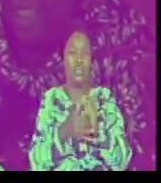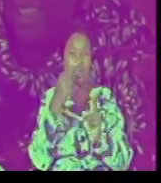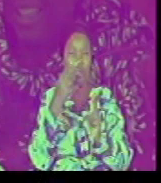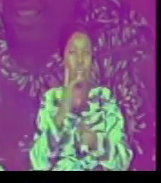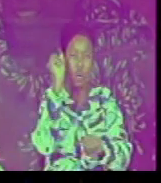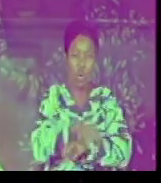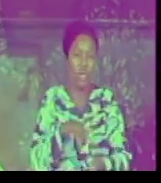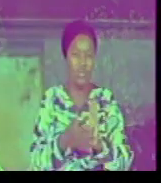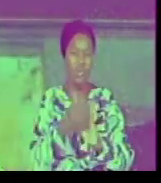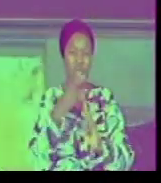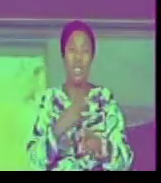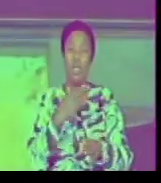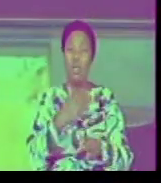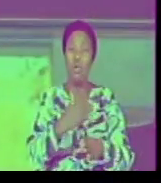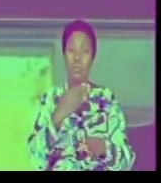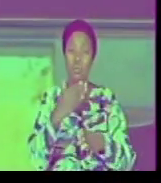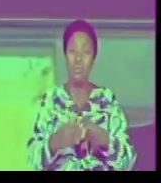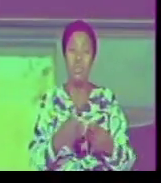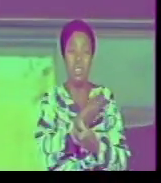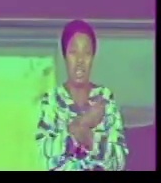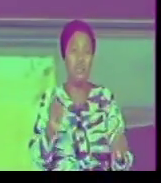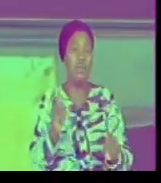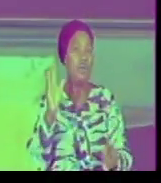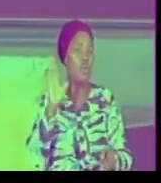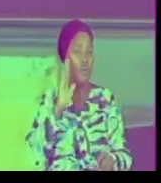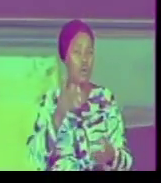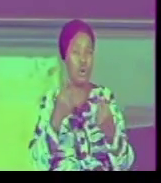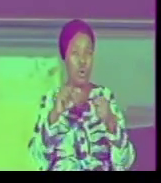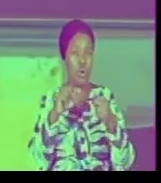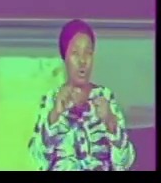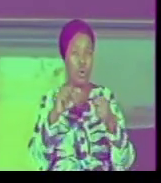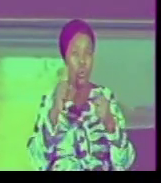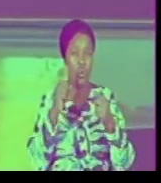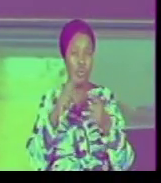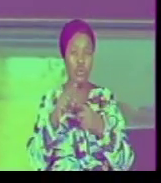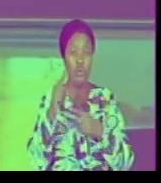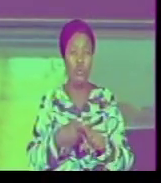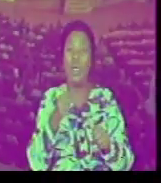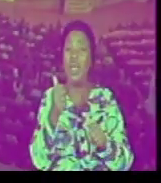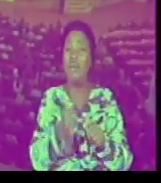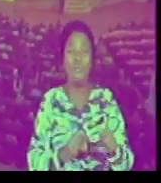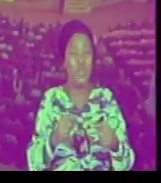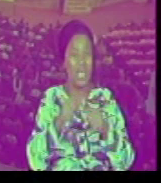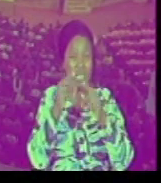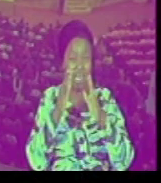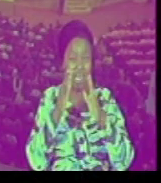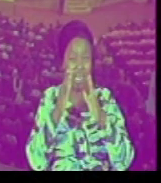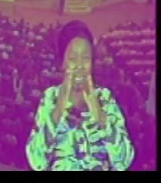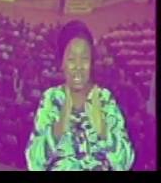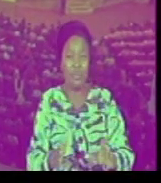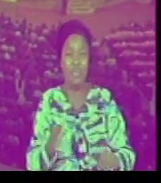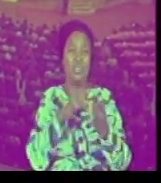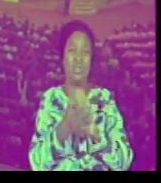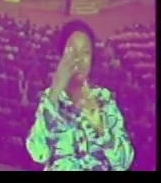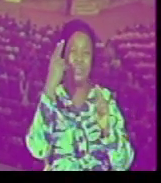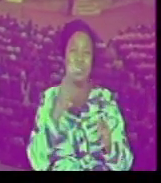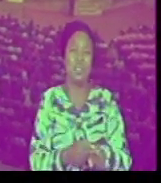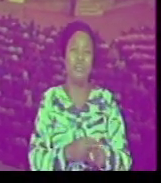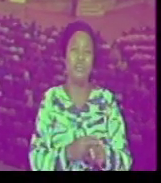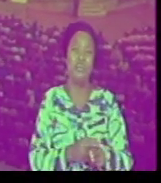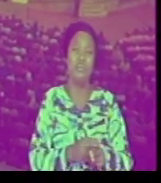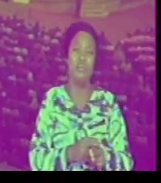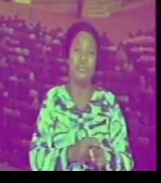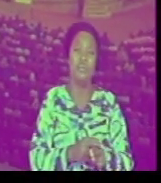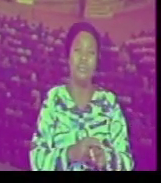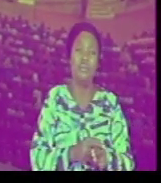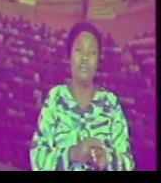Total deliverance will come to you from every enemy in Jesus' name.